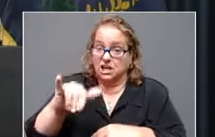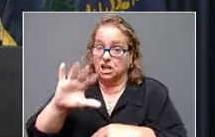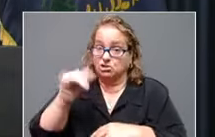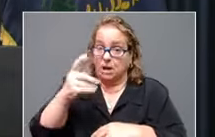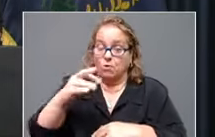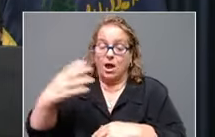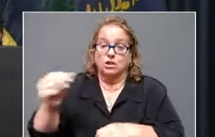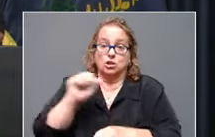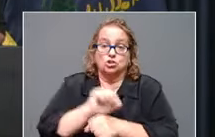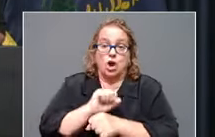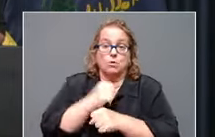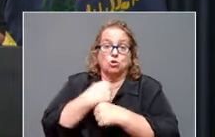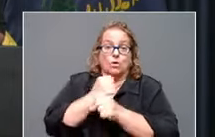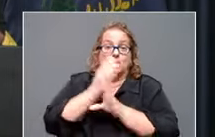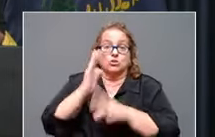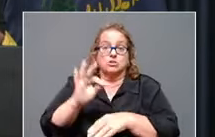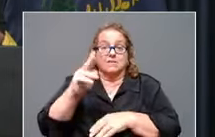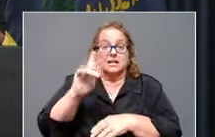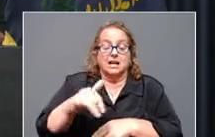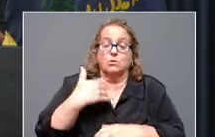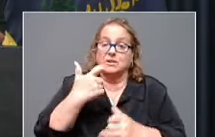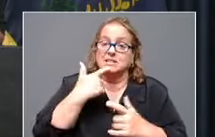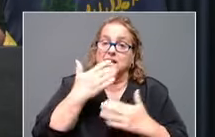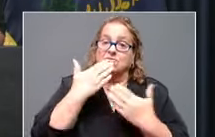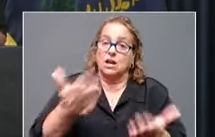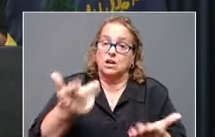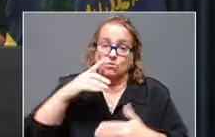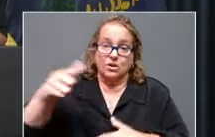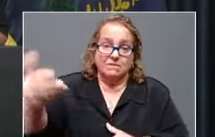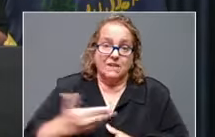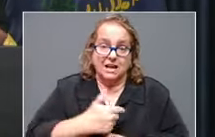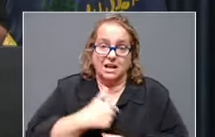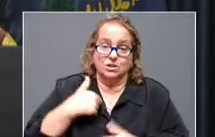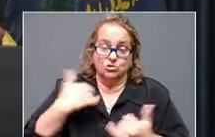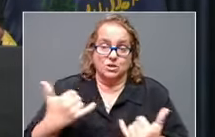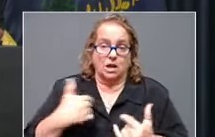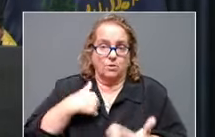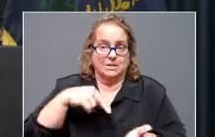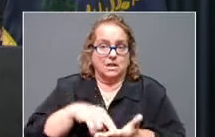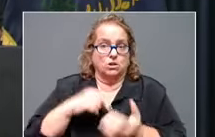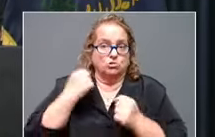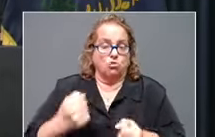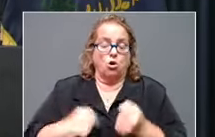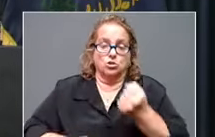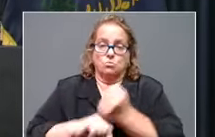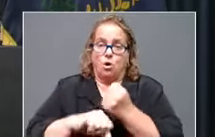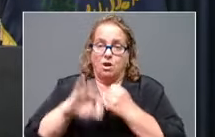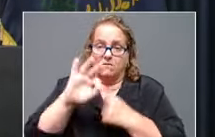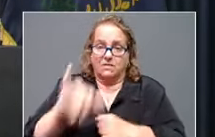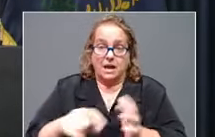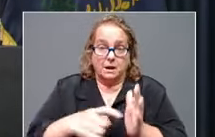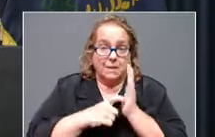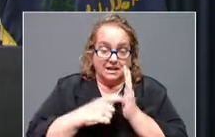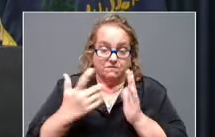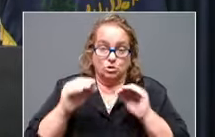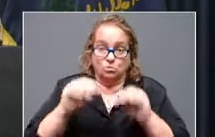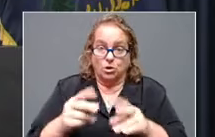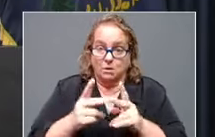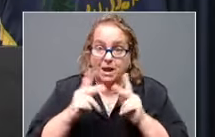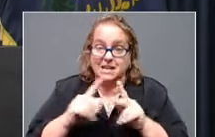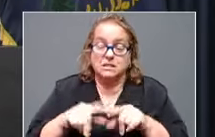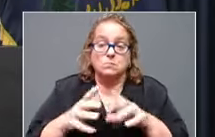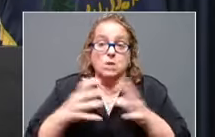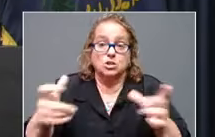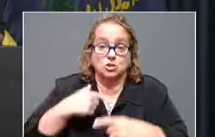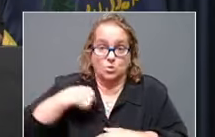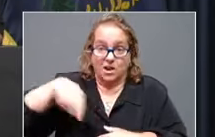at incredibly tough decisions to make sure that we can keep all Kentuckians safe and keep our economy moving. Employers, as you all know,